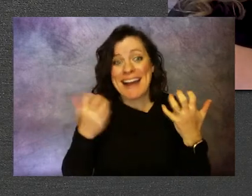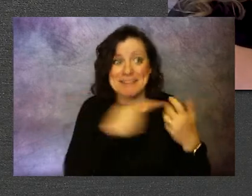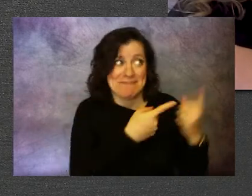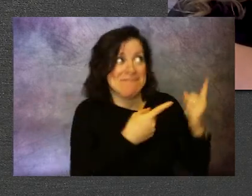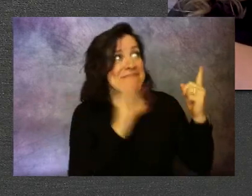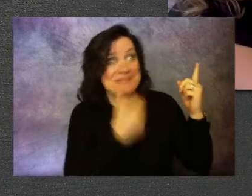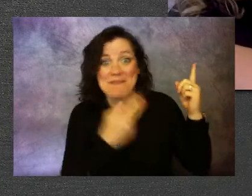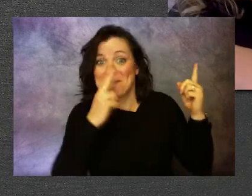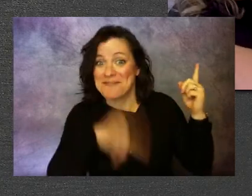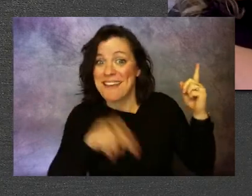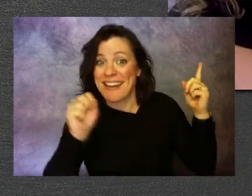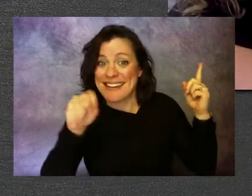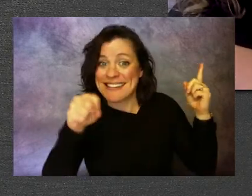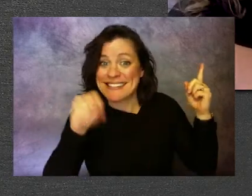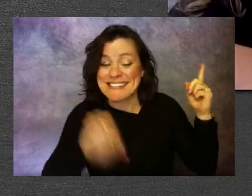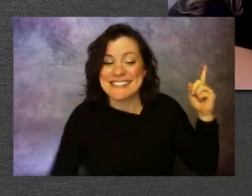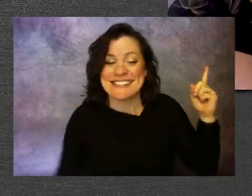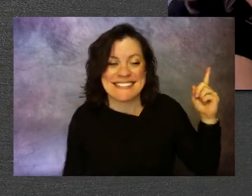fun.